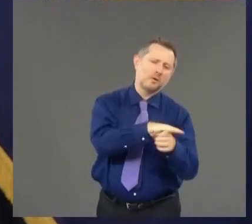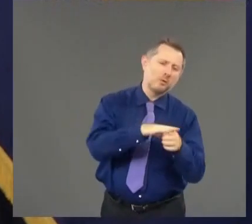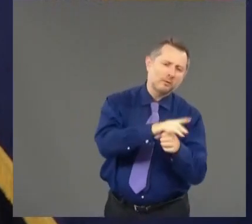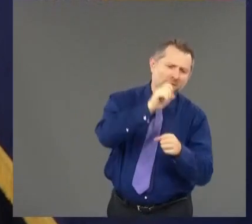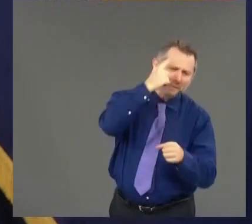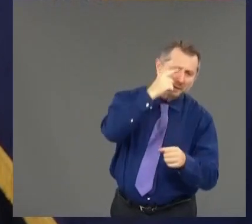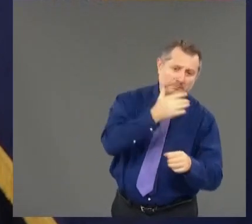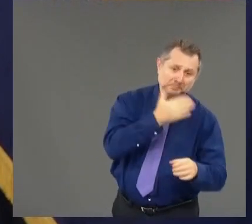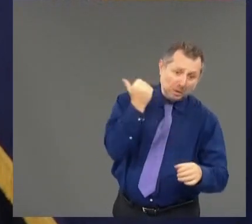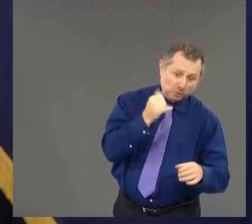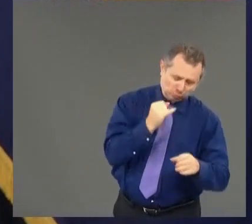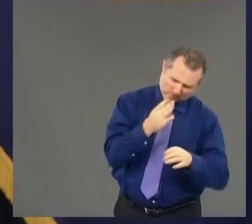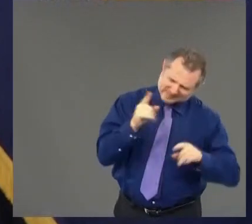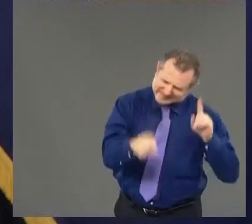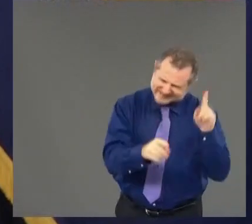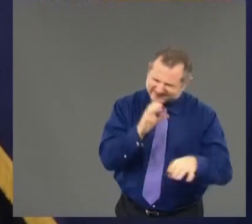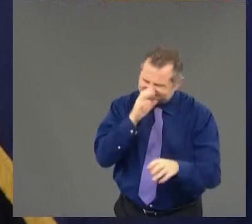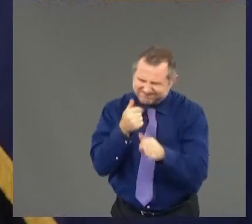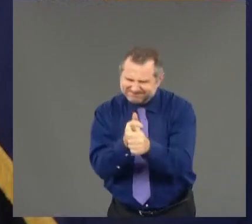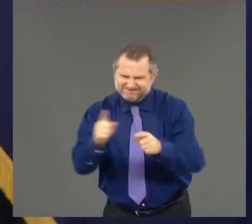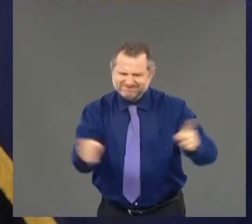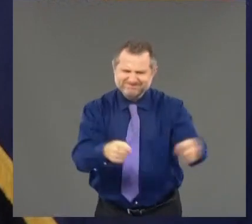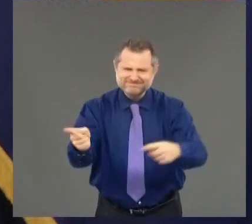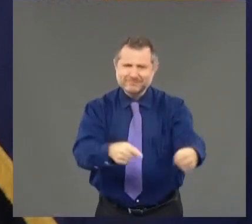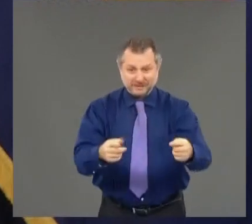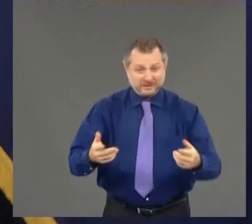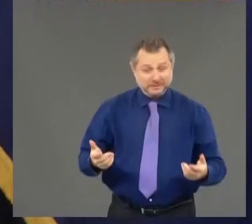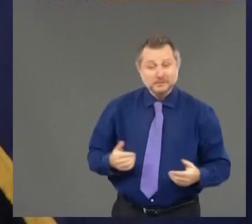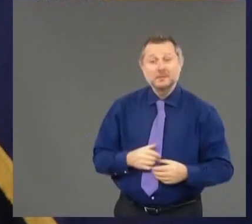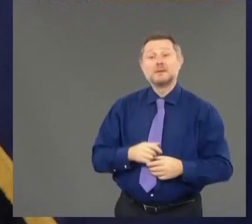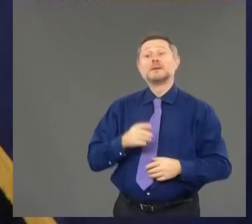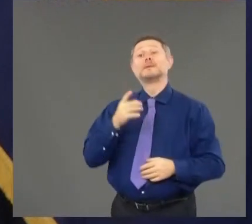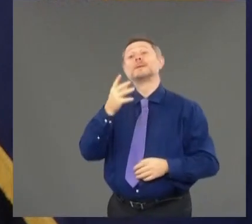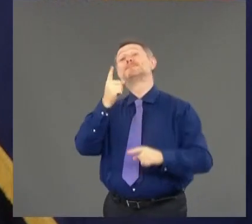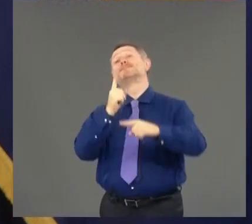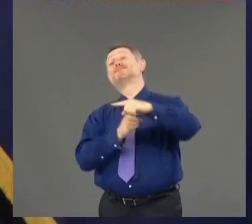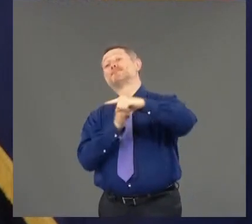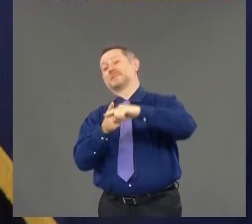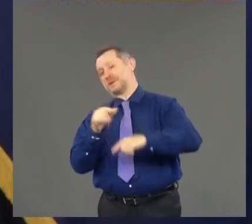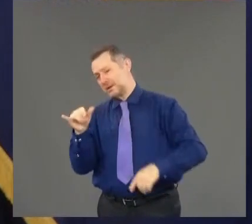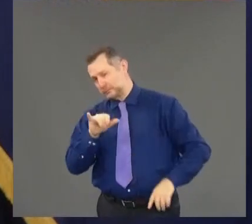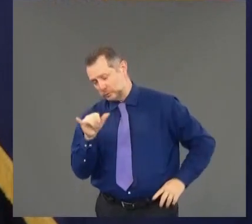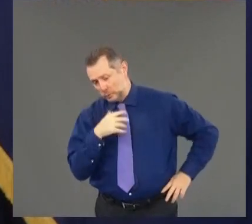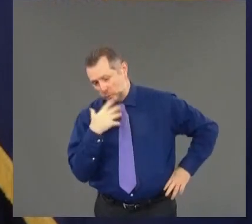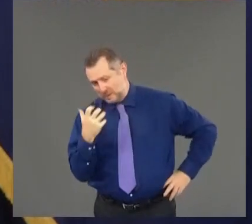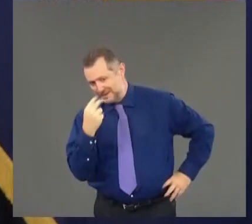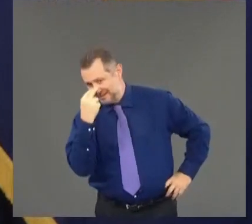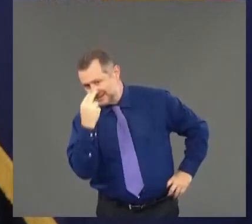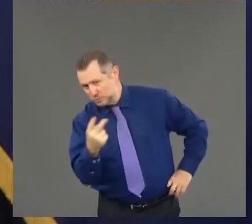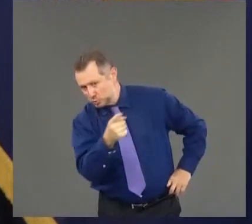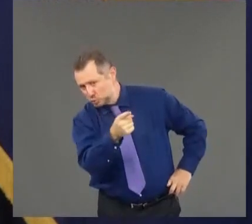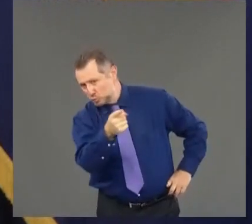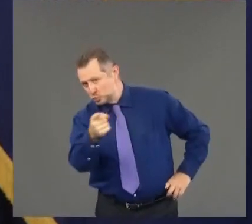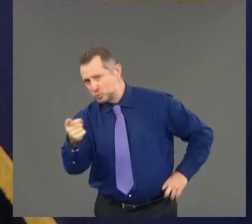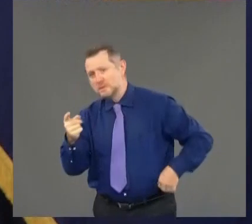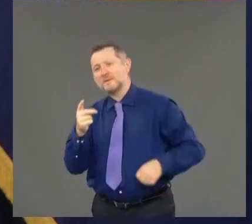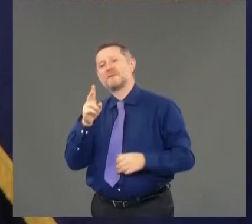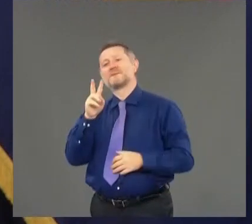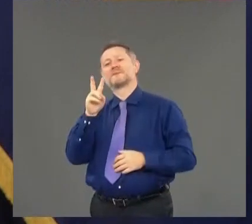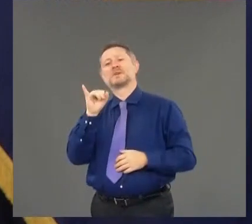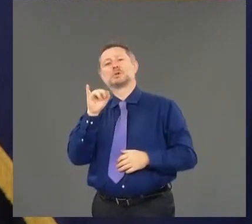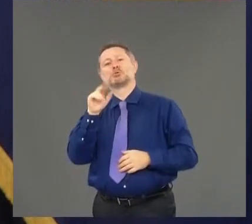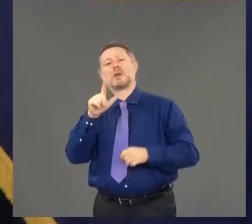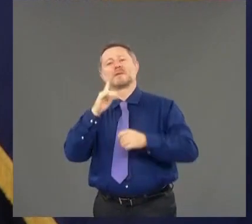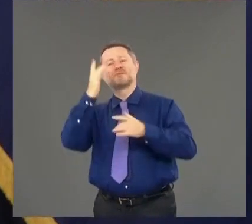on compliance. And we would like to see the viral spread across